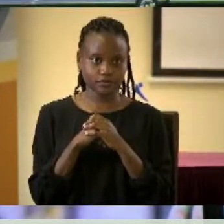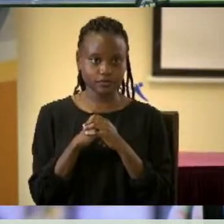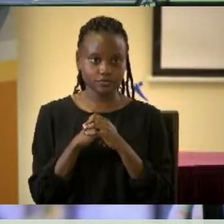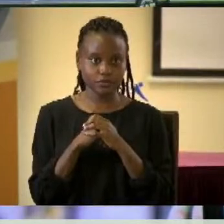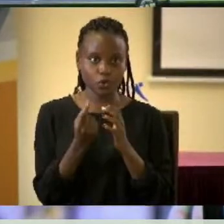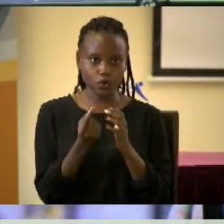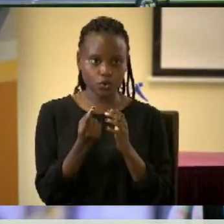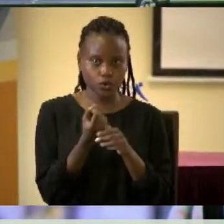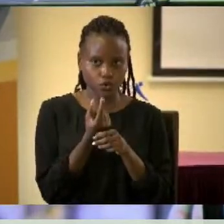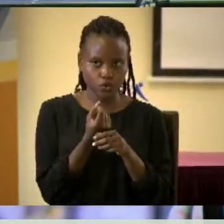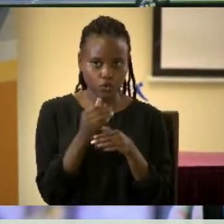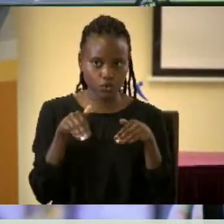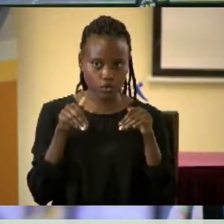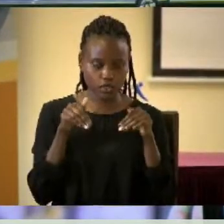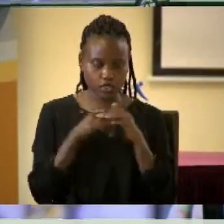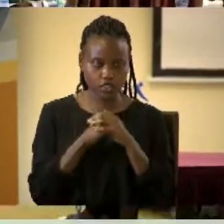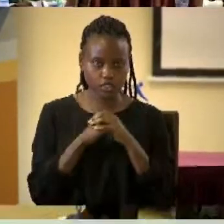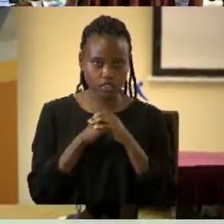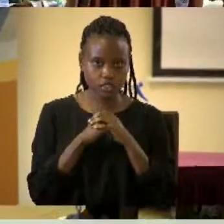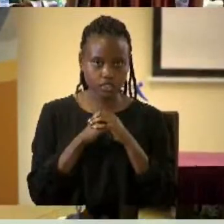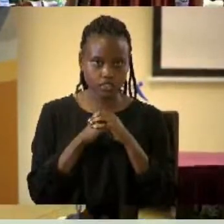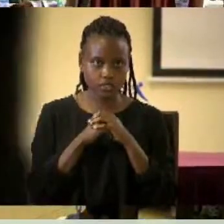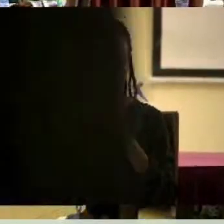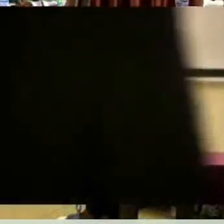Just a minute.